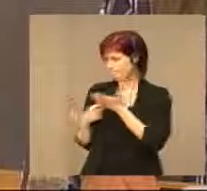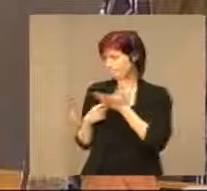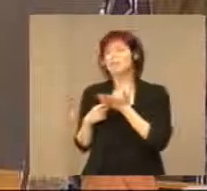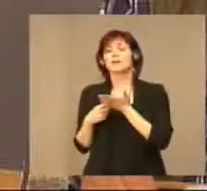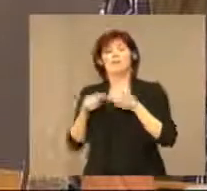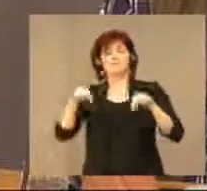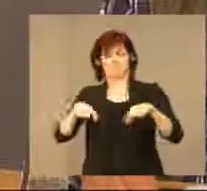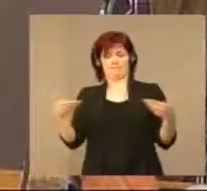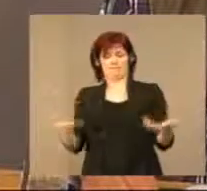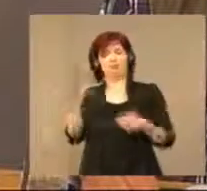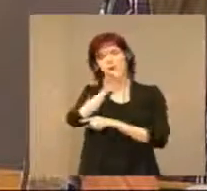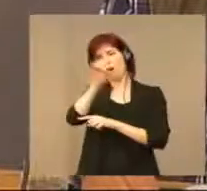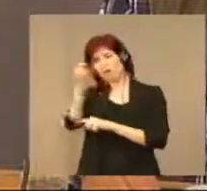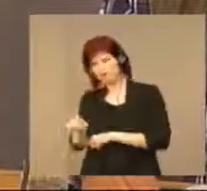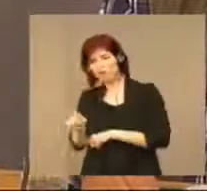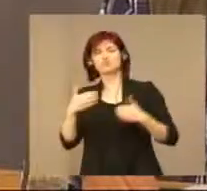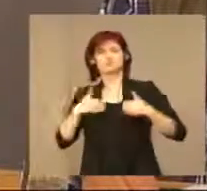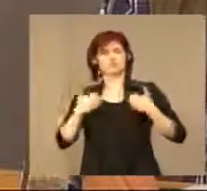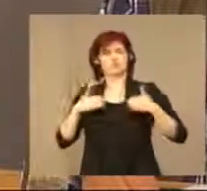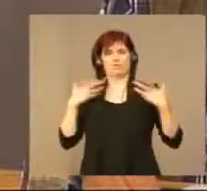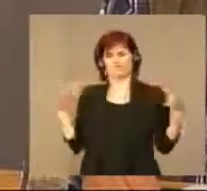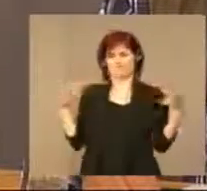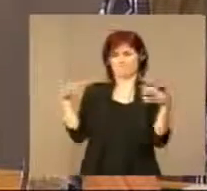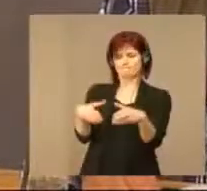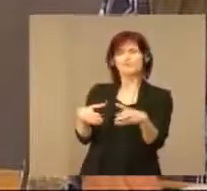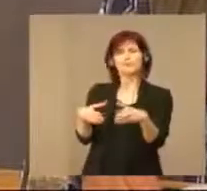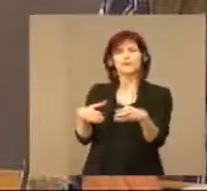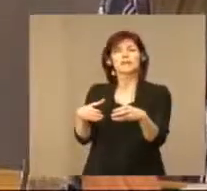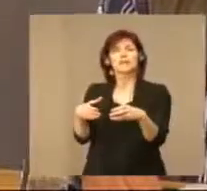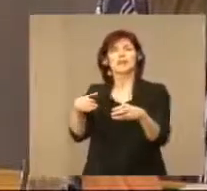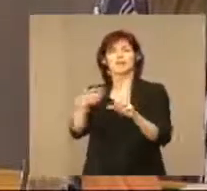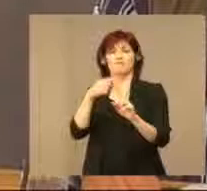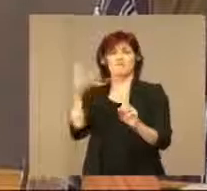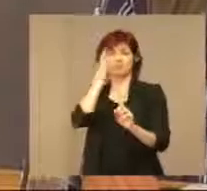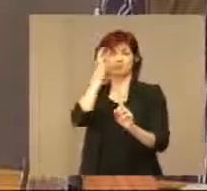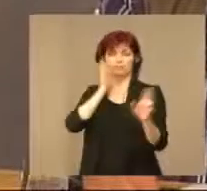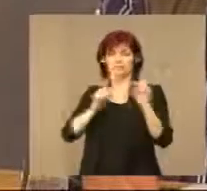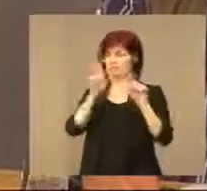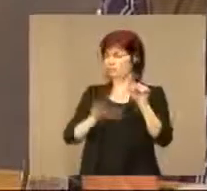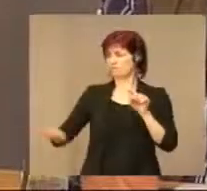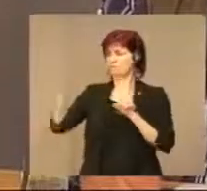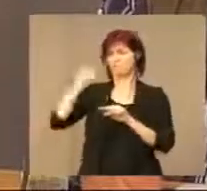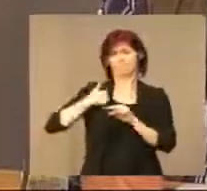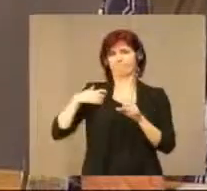Ottawa and had representation from Canada, including Indigenous youth from across the country.